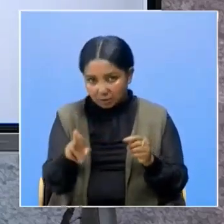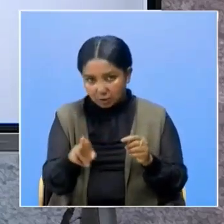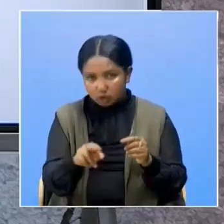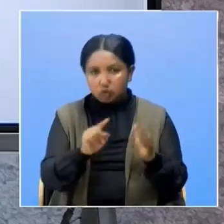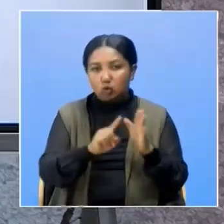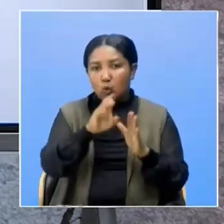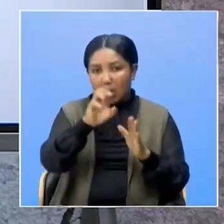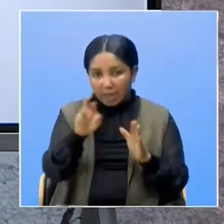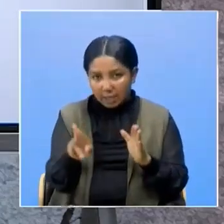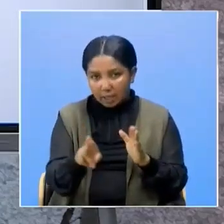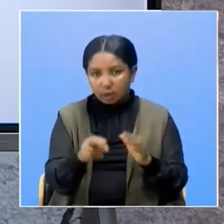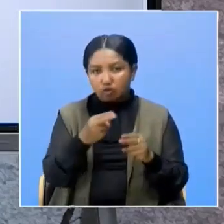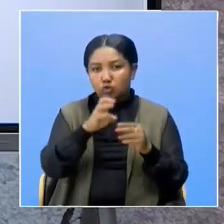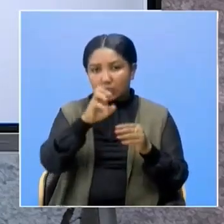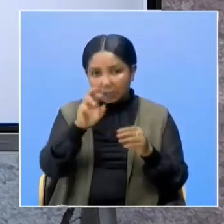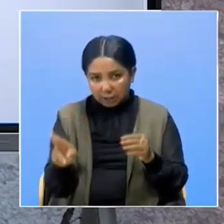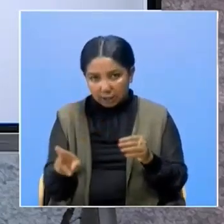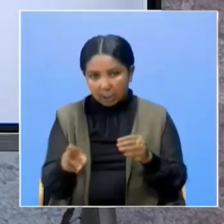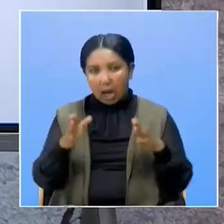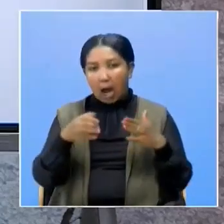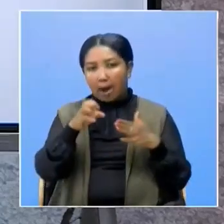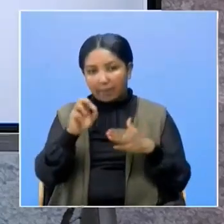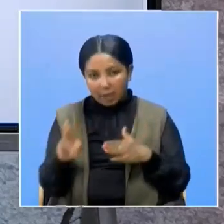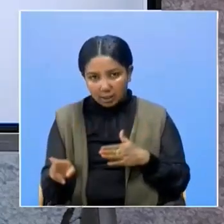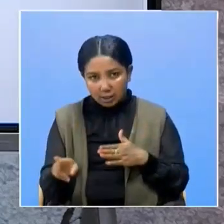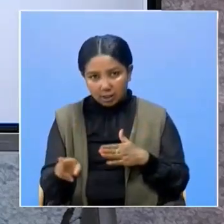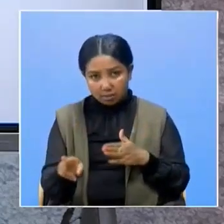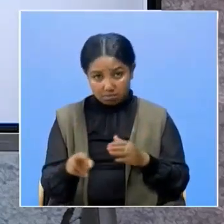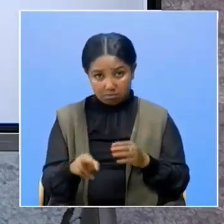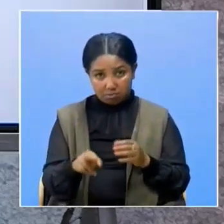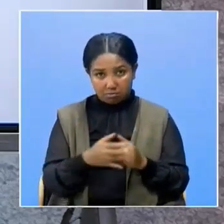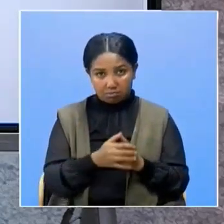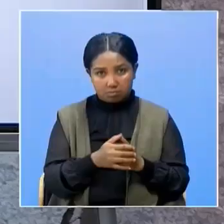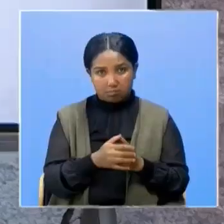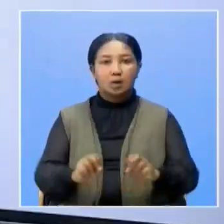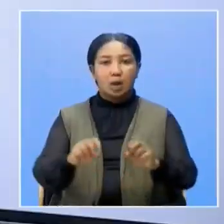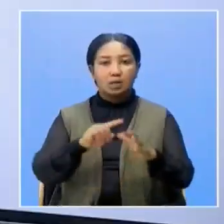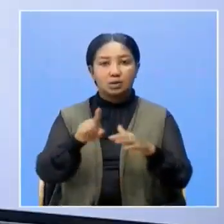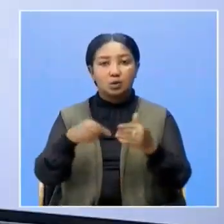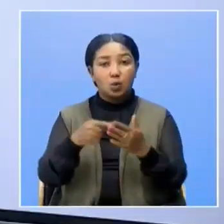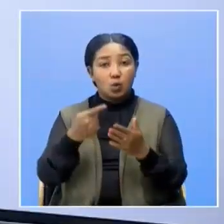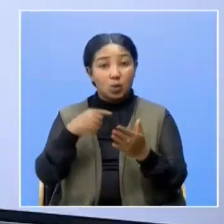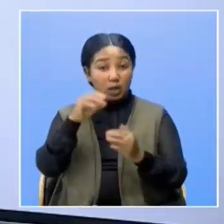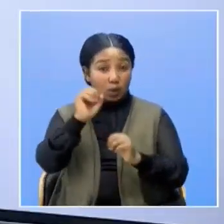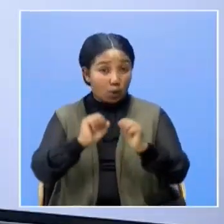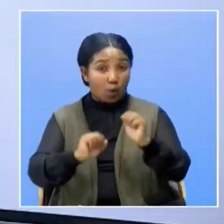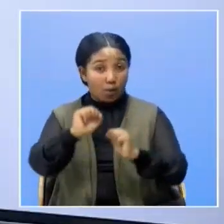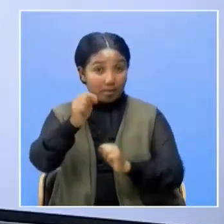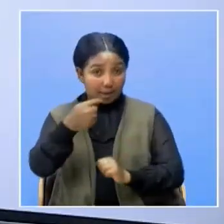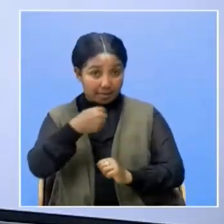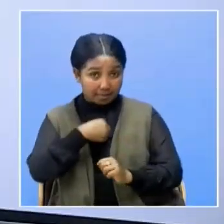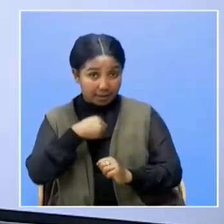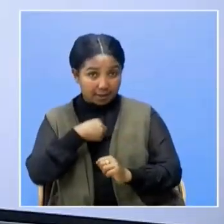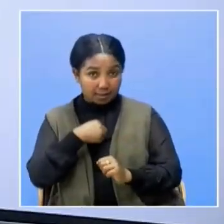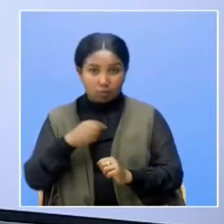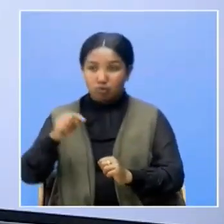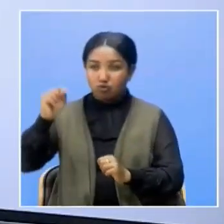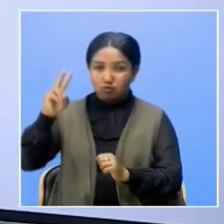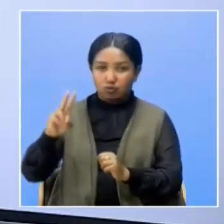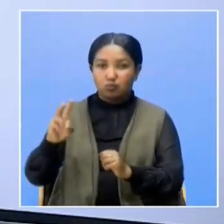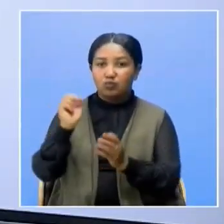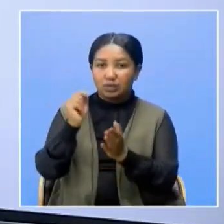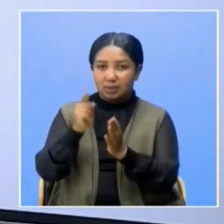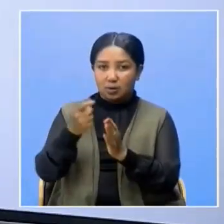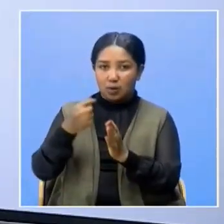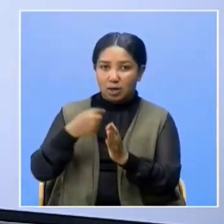taller, shorter, happier. Yeah? Good. When you compare me with two, for